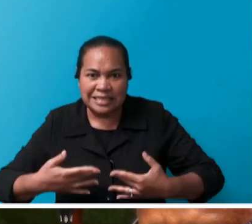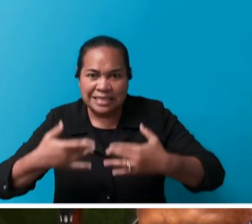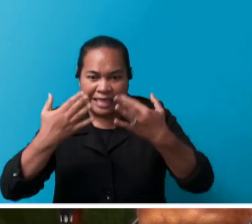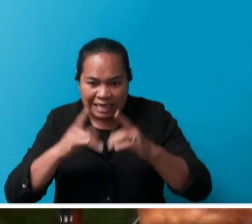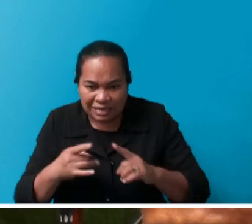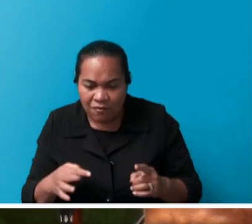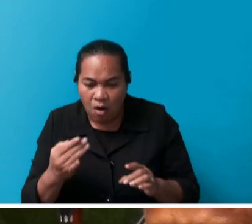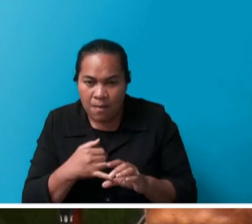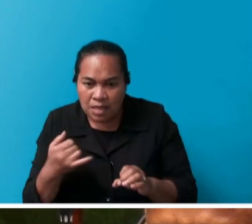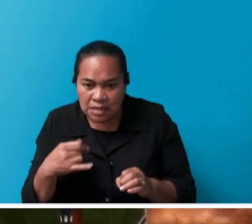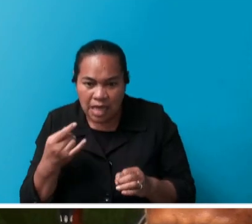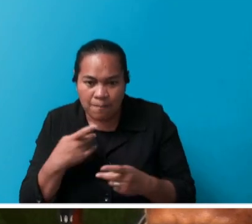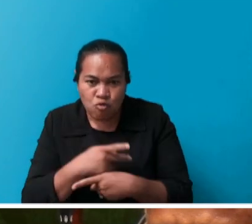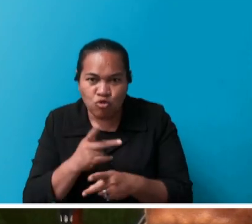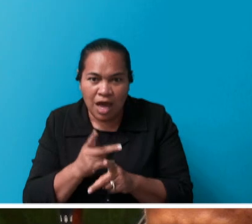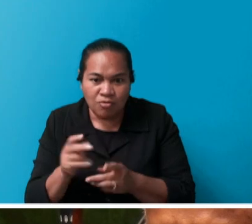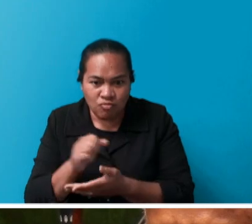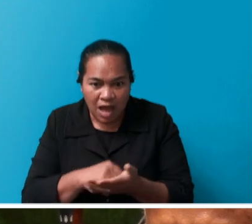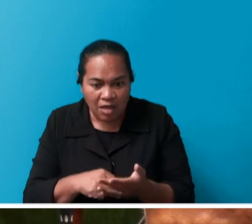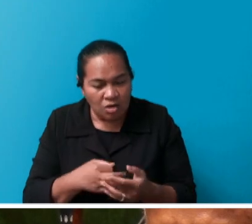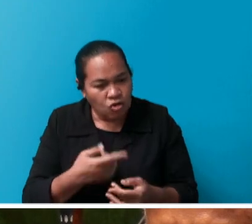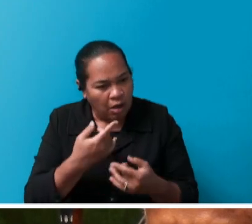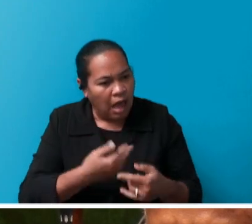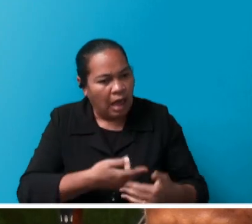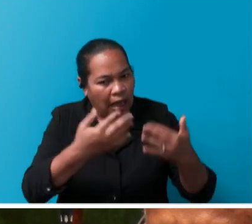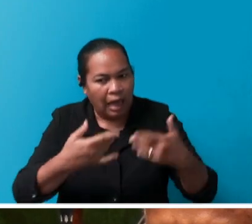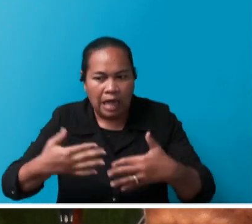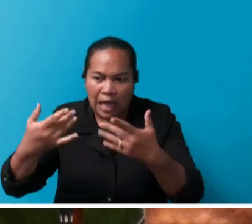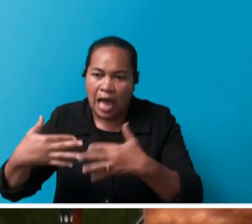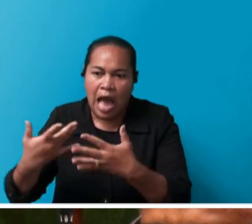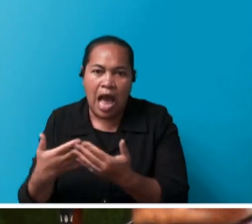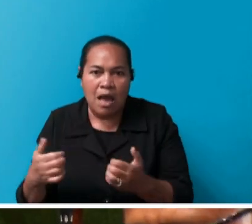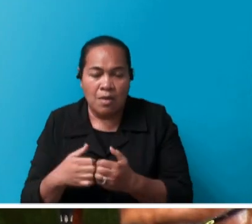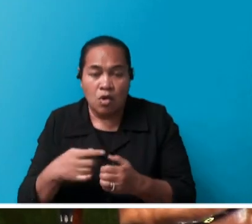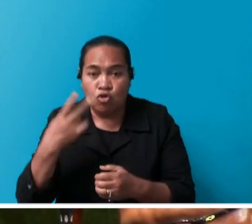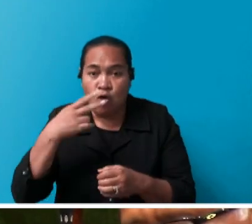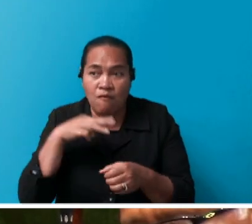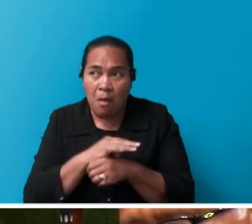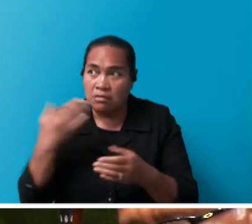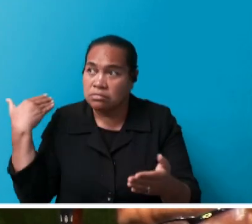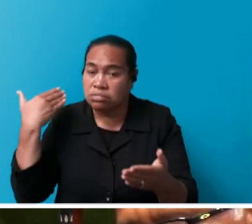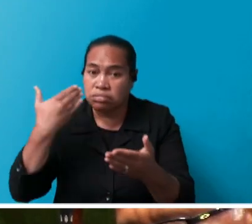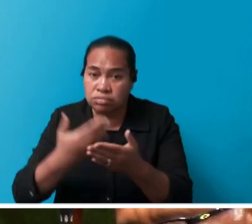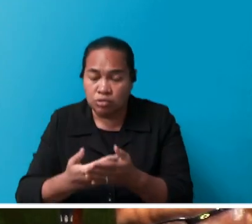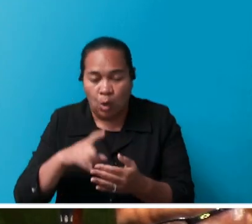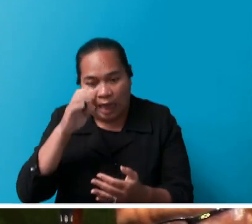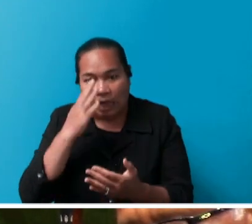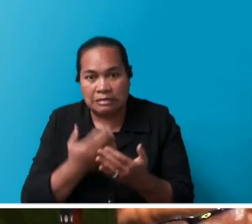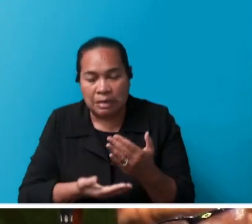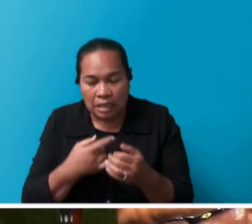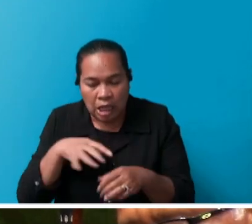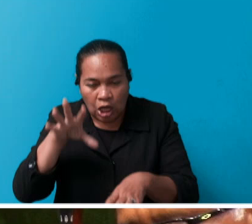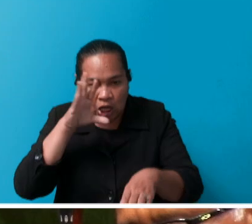medicine and medical products across our health facility. For the last 12 months, the experience gained and the